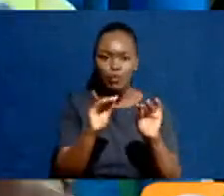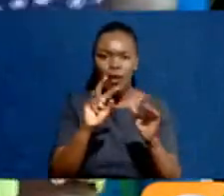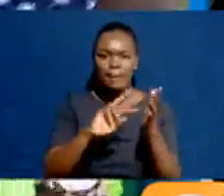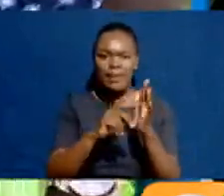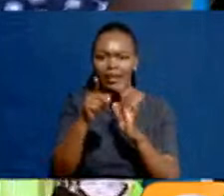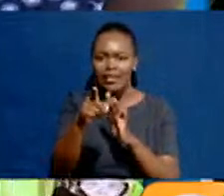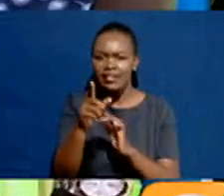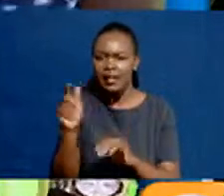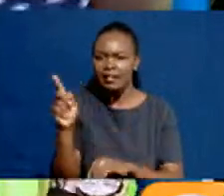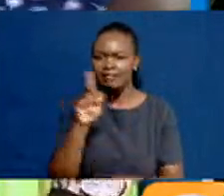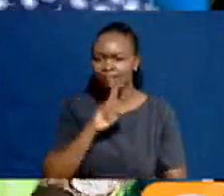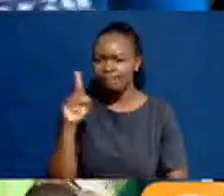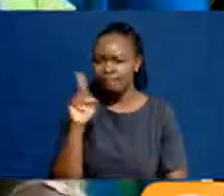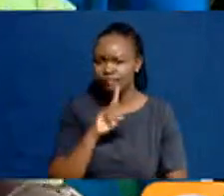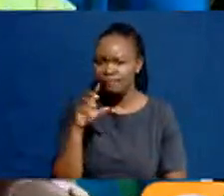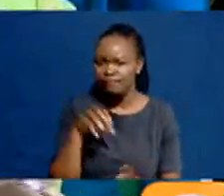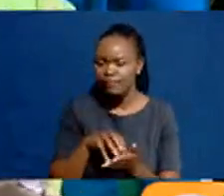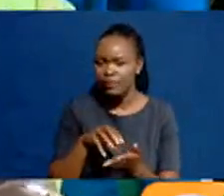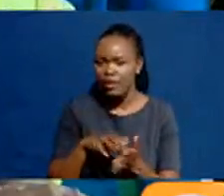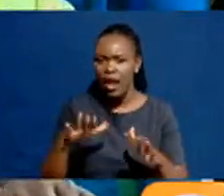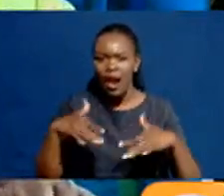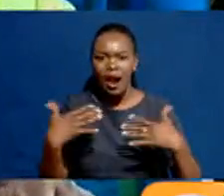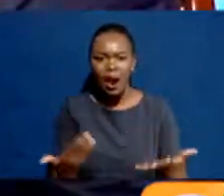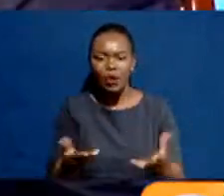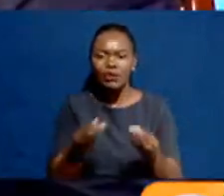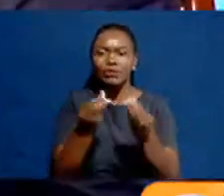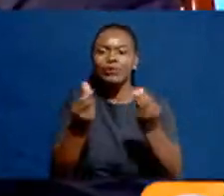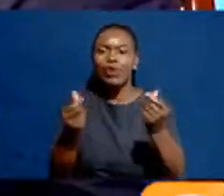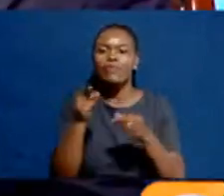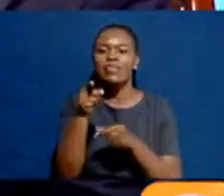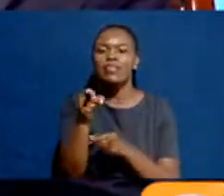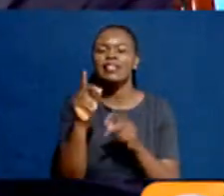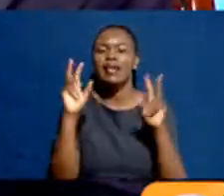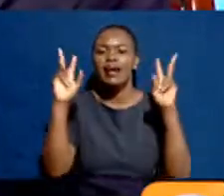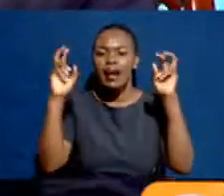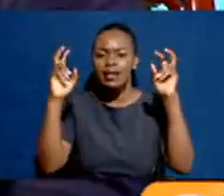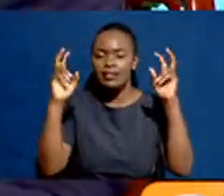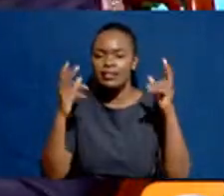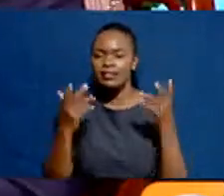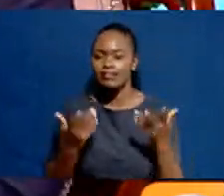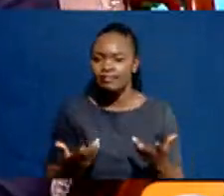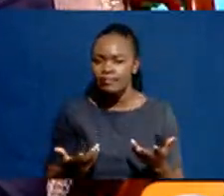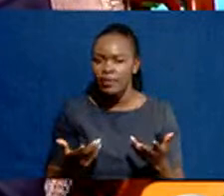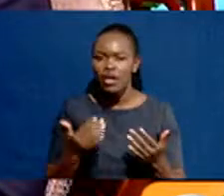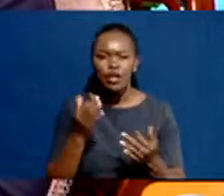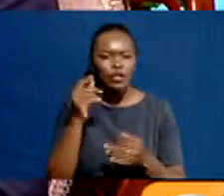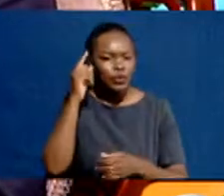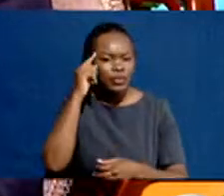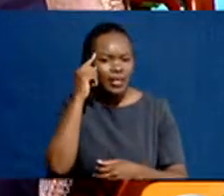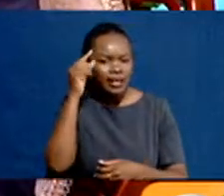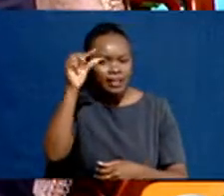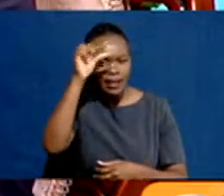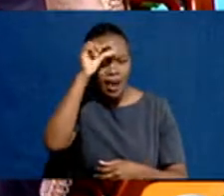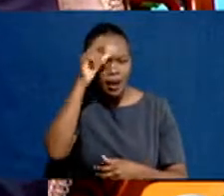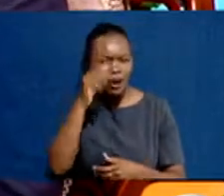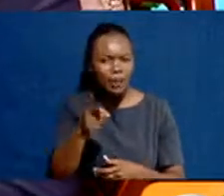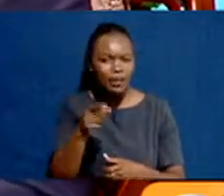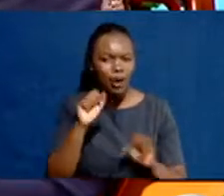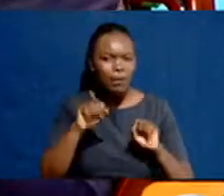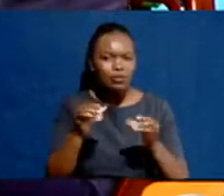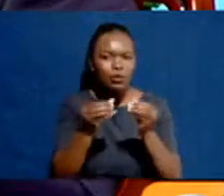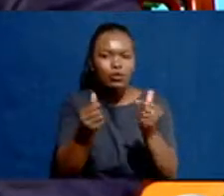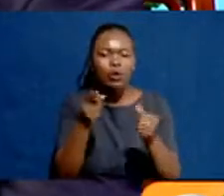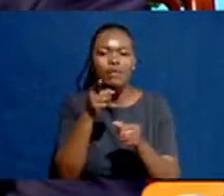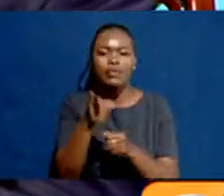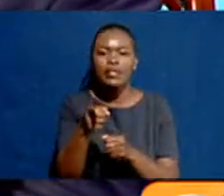to handle this crisis? And yes, did the government think through this humanitarian crisis that